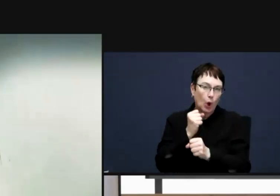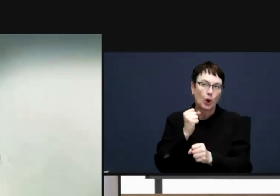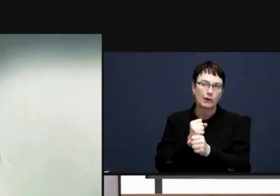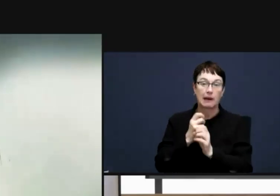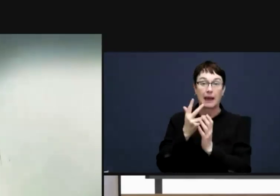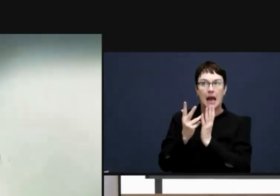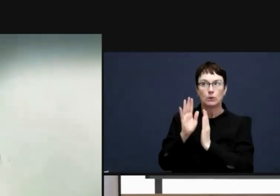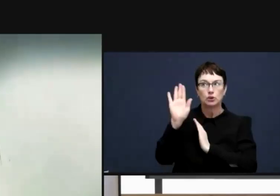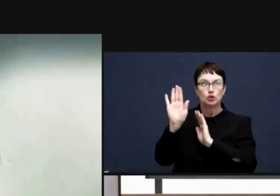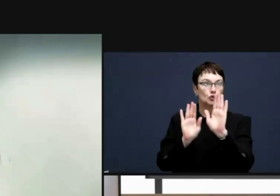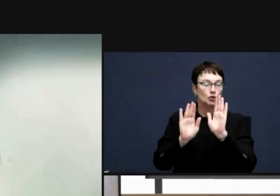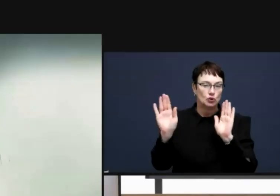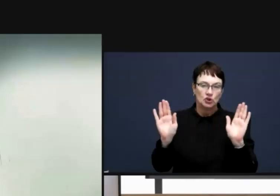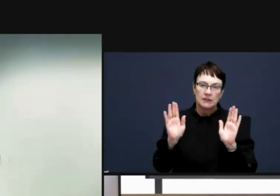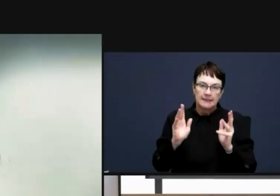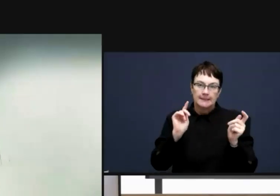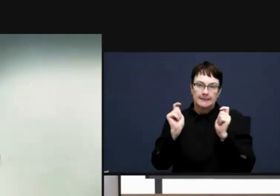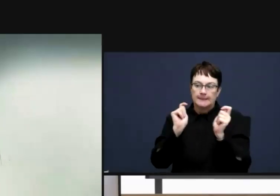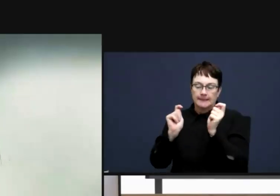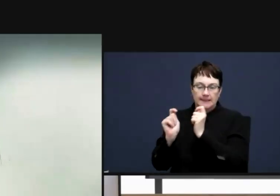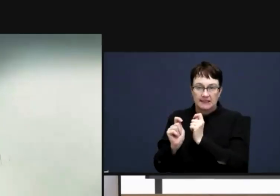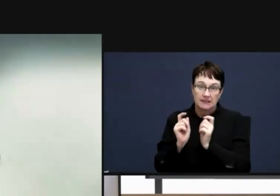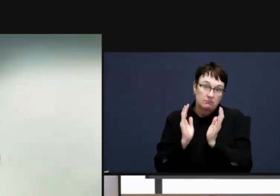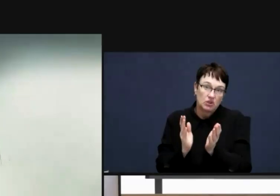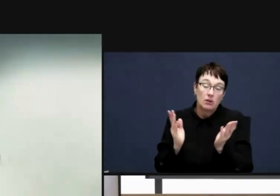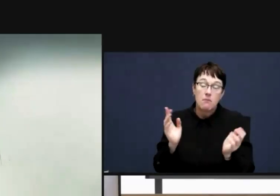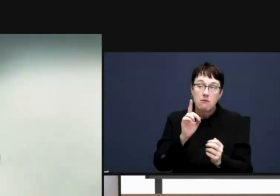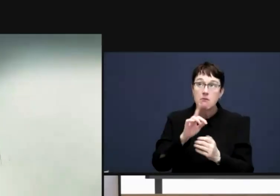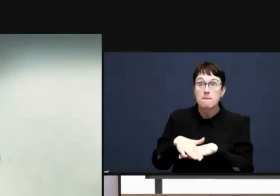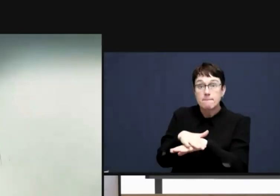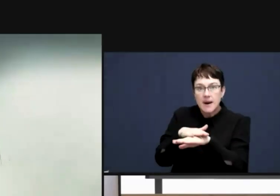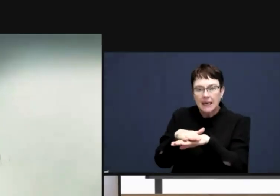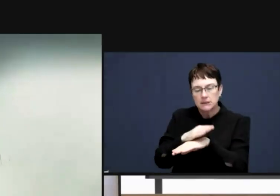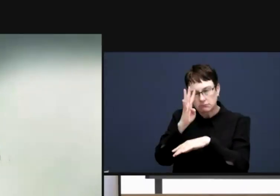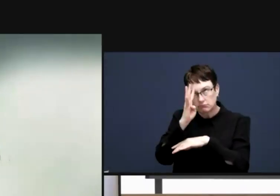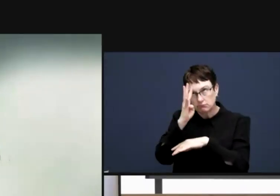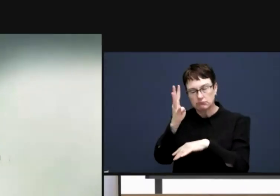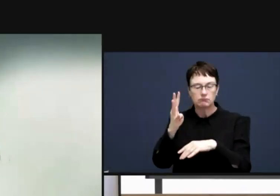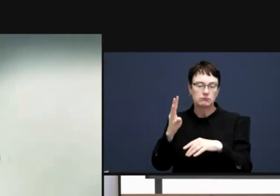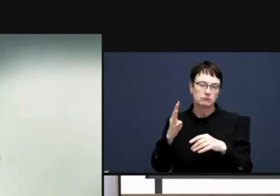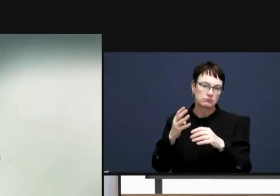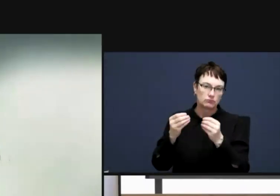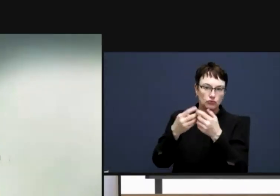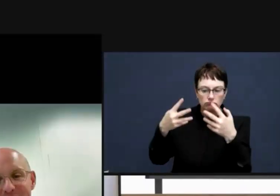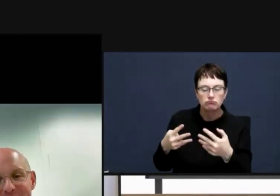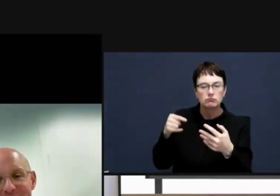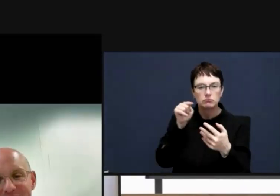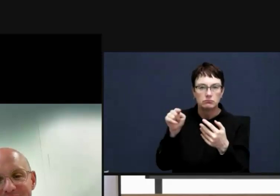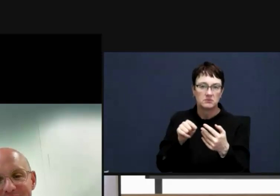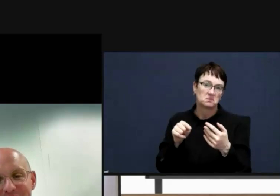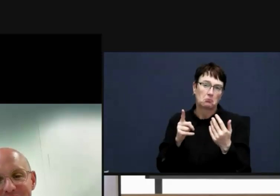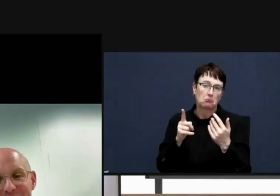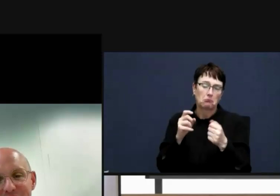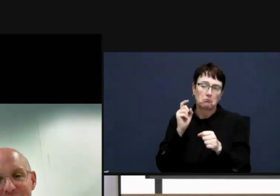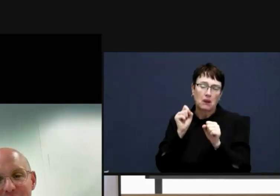yeah, I think the basic idea and the architecture will work perfectly fine with all other language models. But thank you